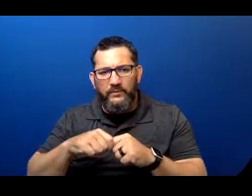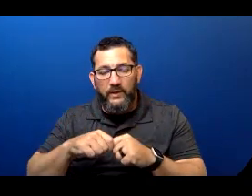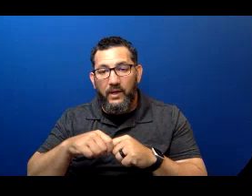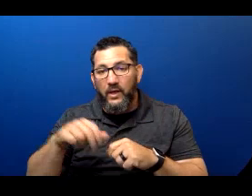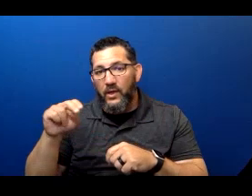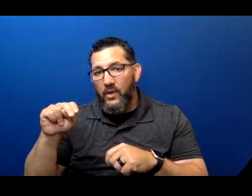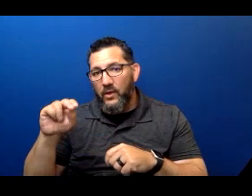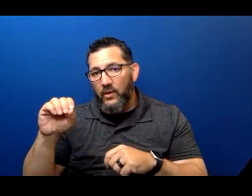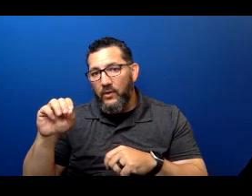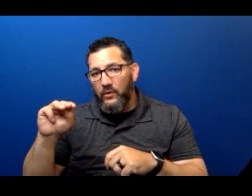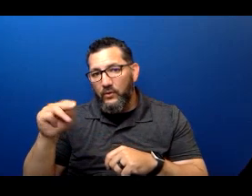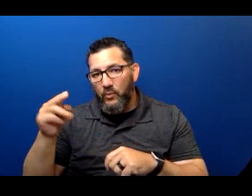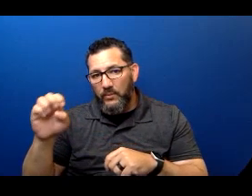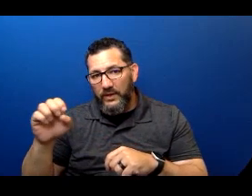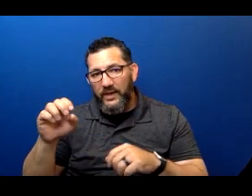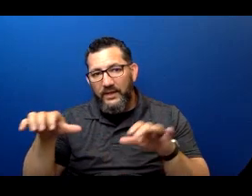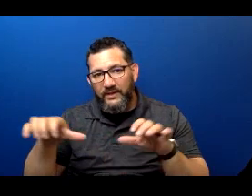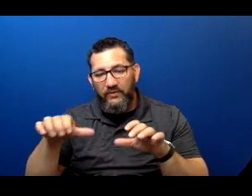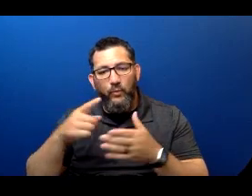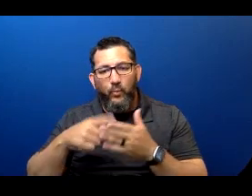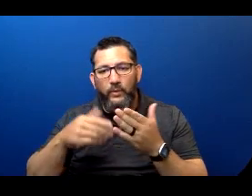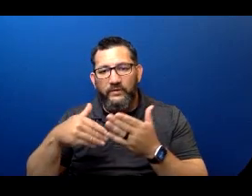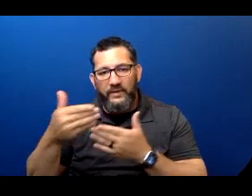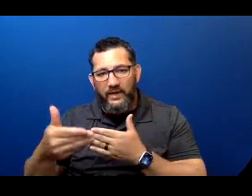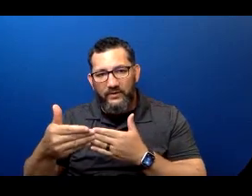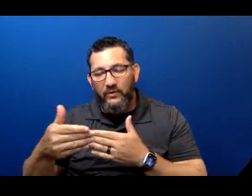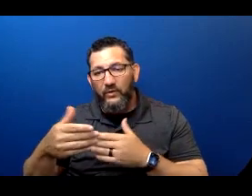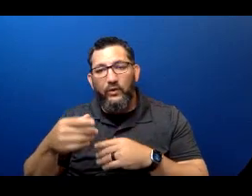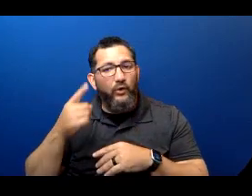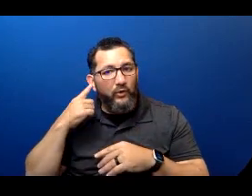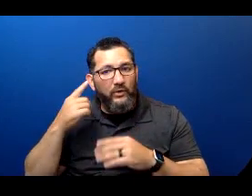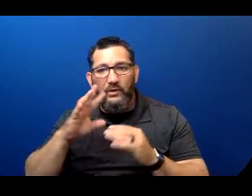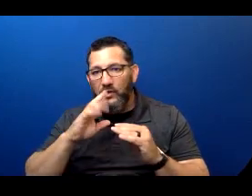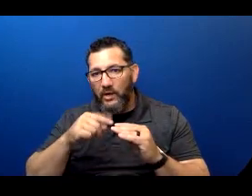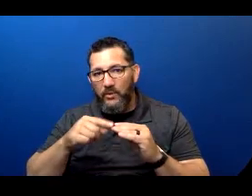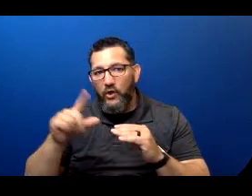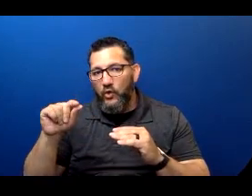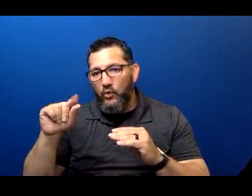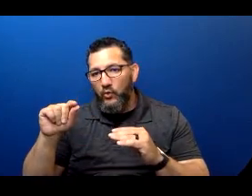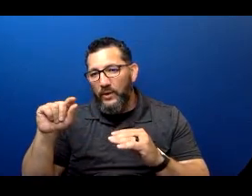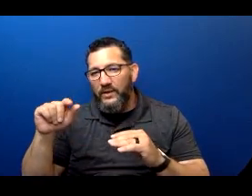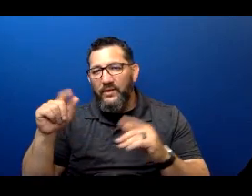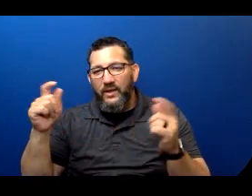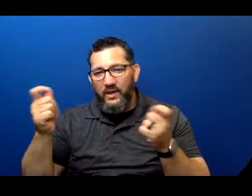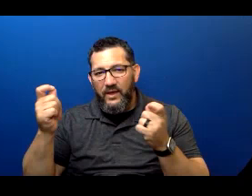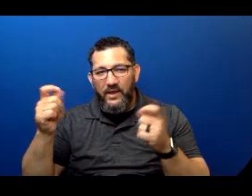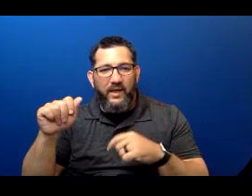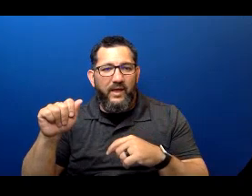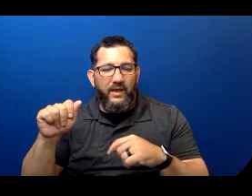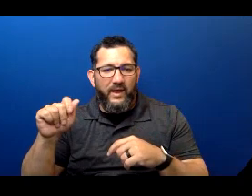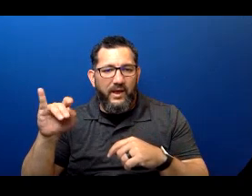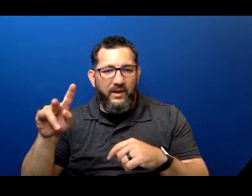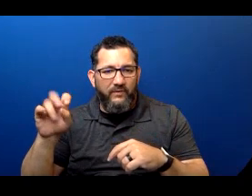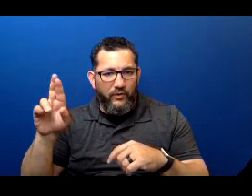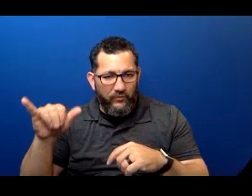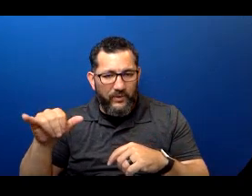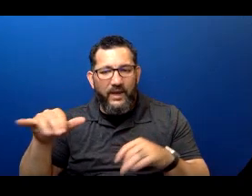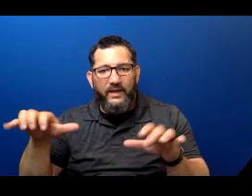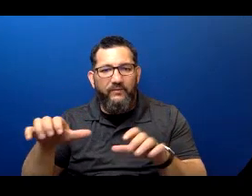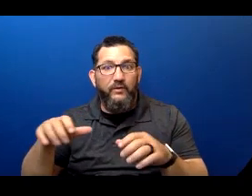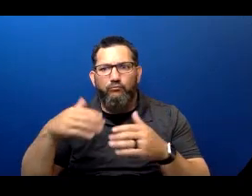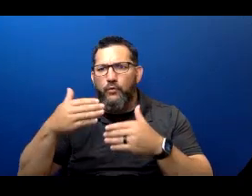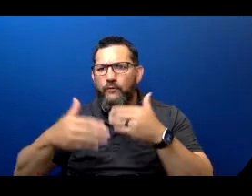NOMHE activities. So what's next for NOMHE? You've heard us talk about our 20th anniversary activities. We are still moving along in a